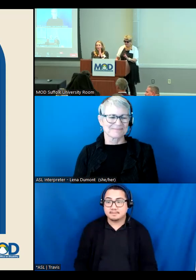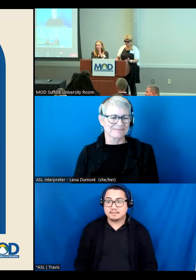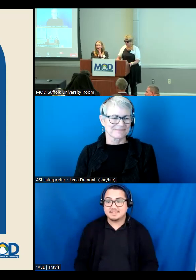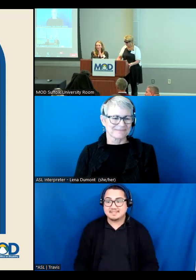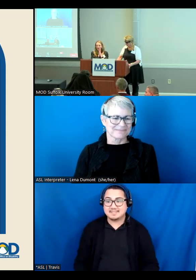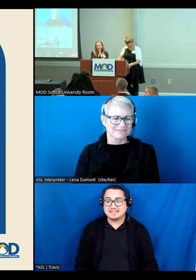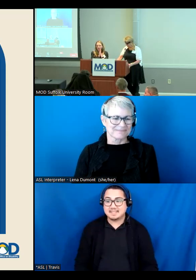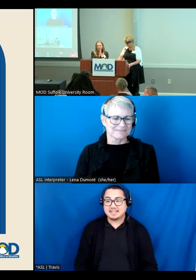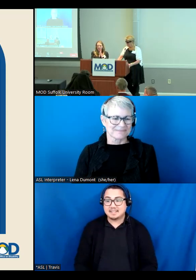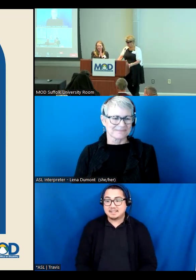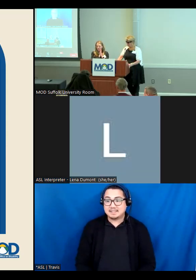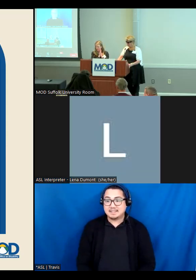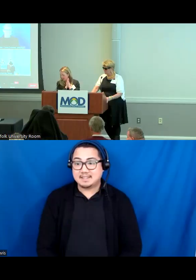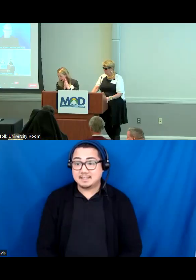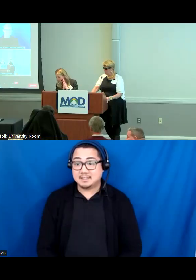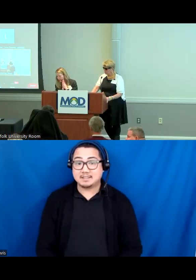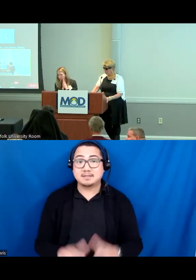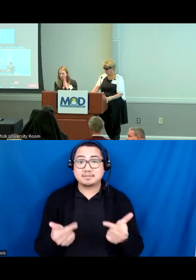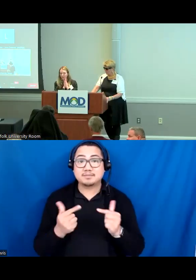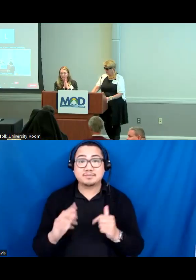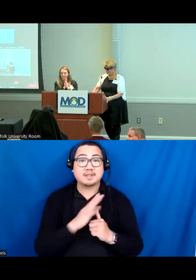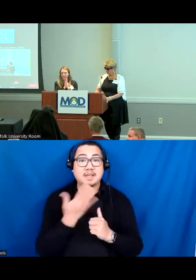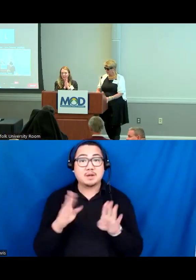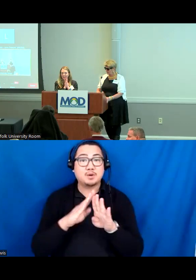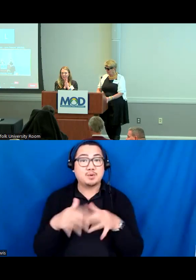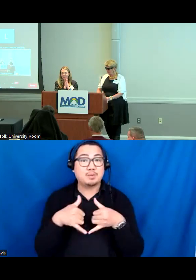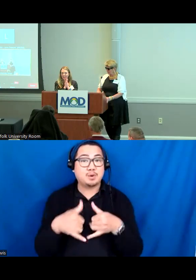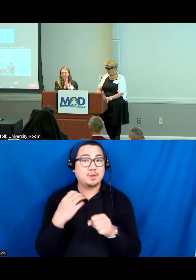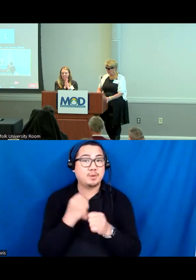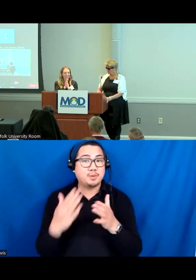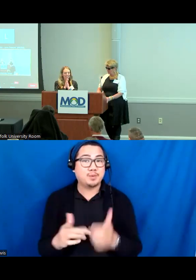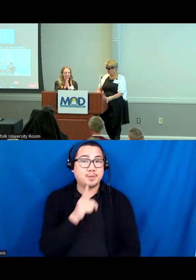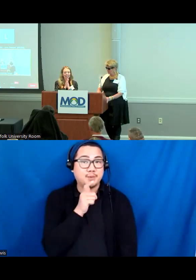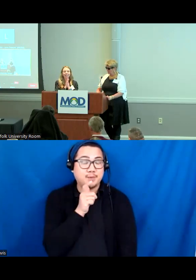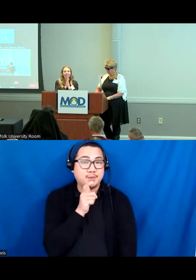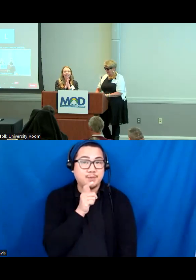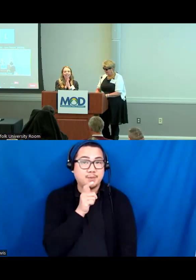So our door prize winner today is.